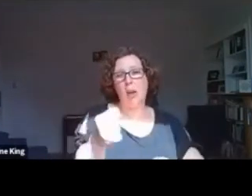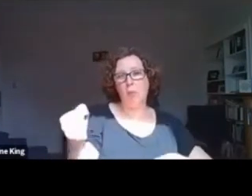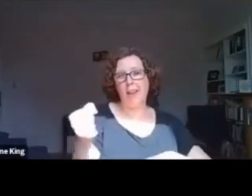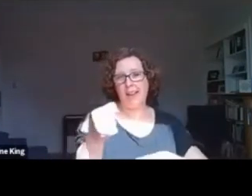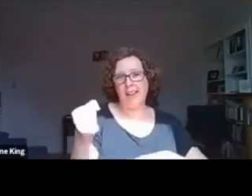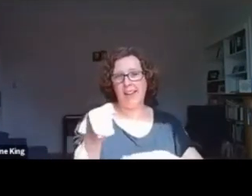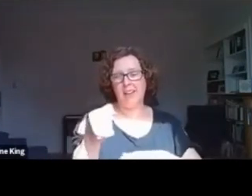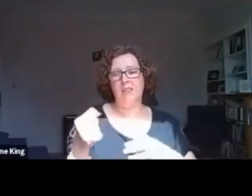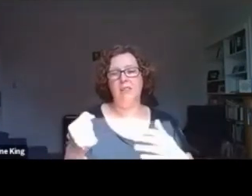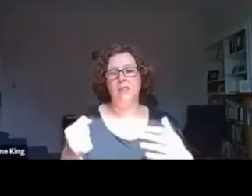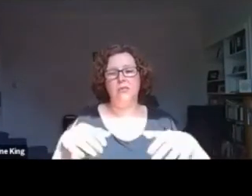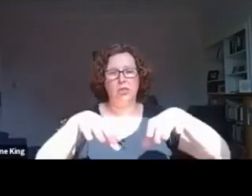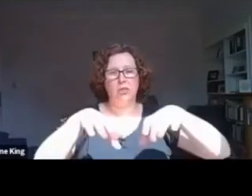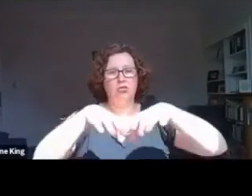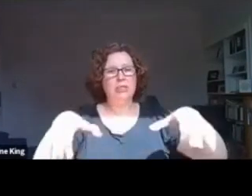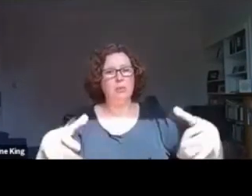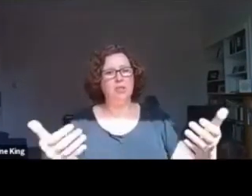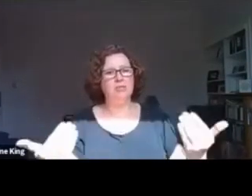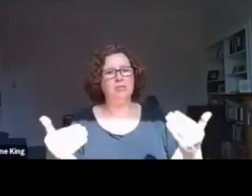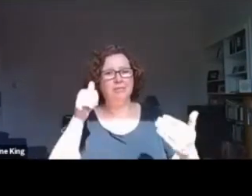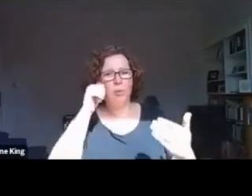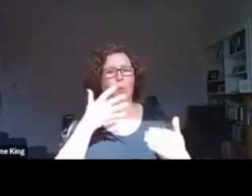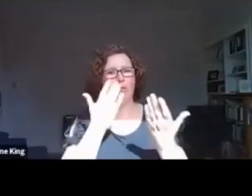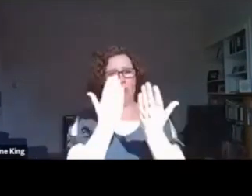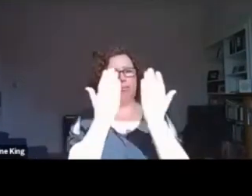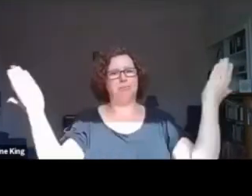by the door, maybe doesn't feel